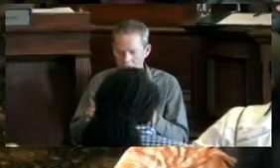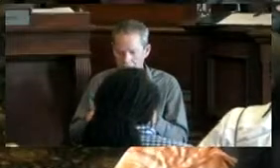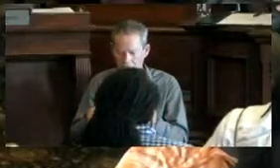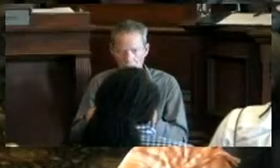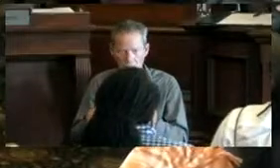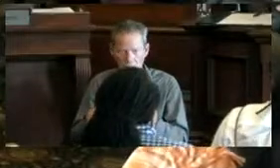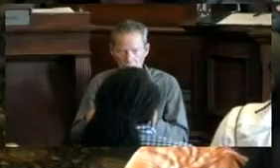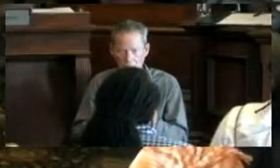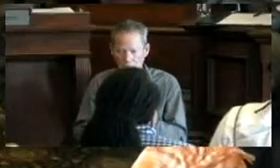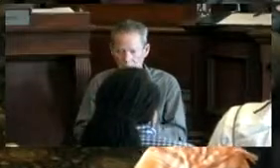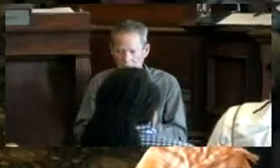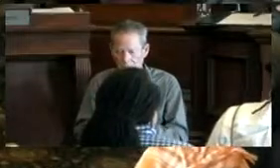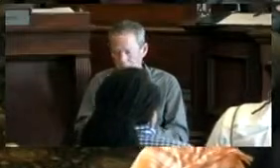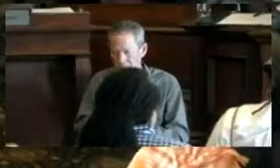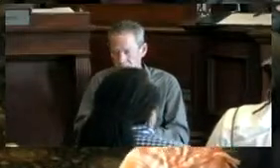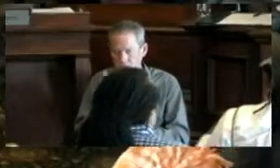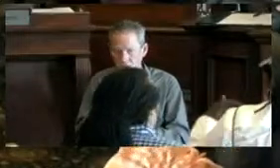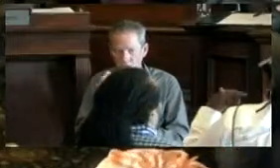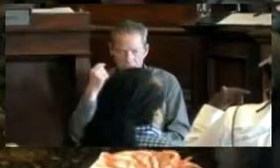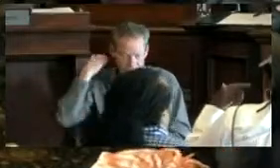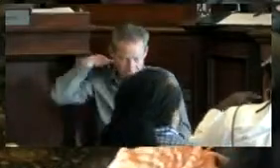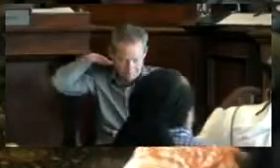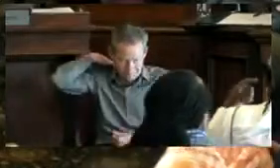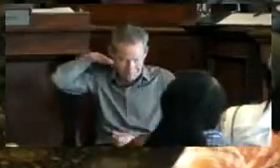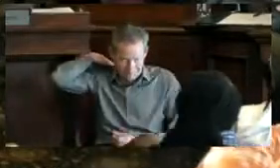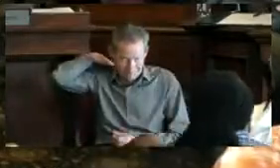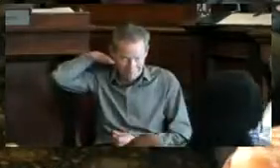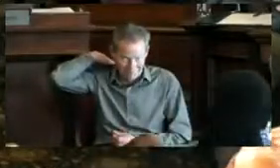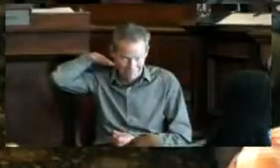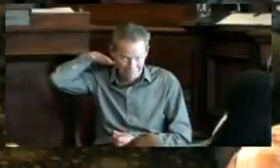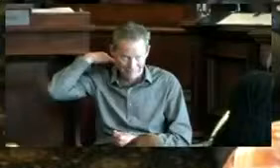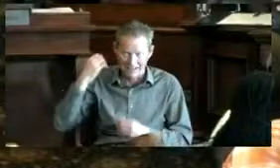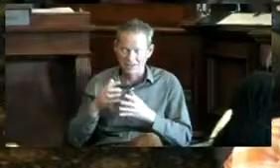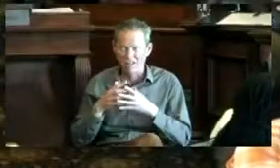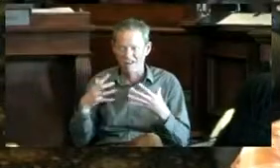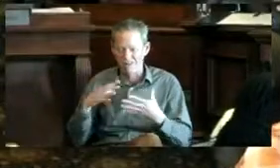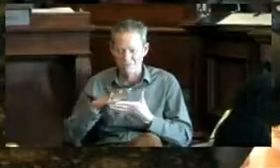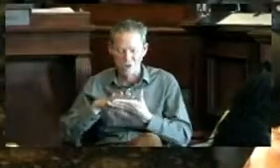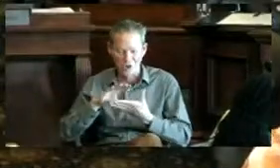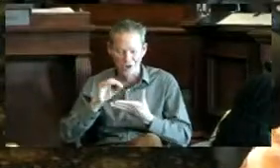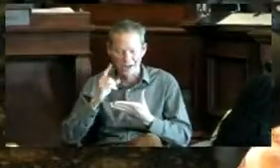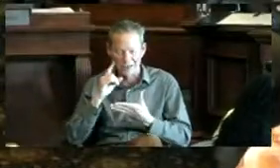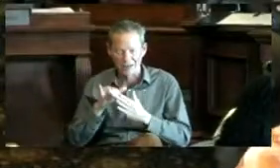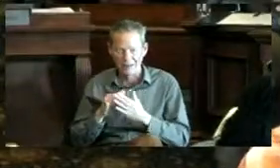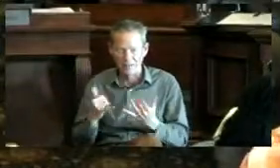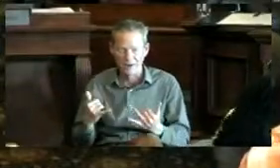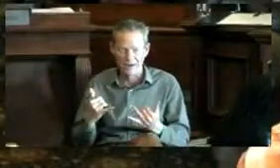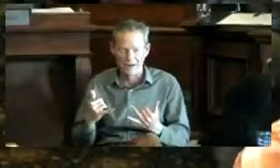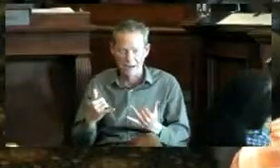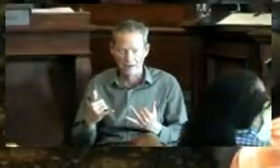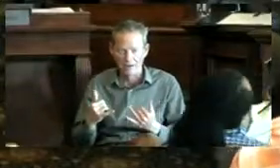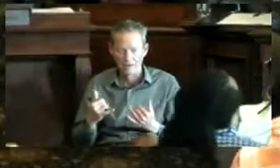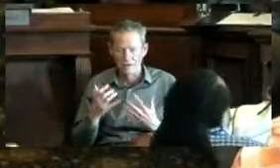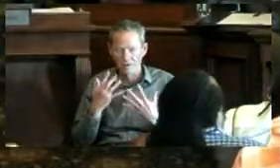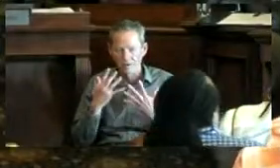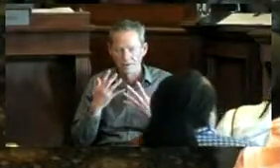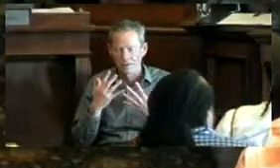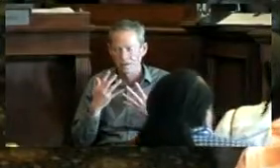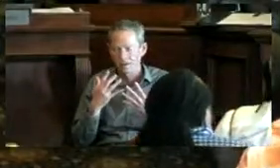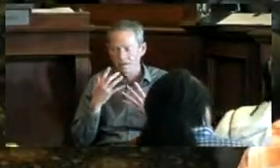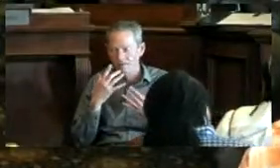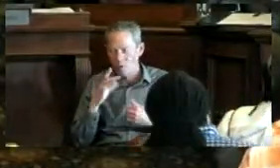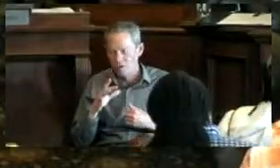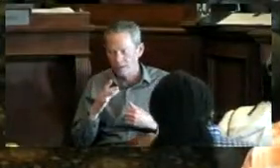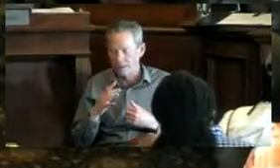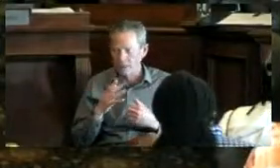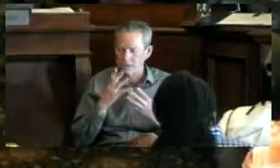plant, because it's not just, I think it's a lot of learning, and I think that right now, fortunately and unfortunately, you're